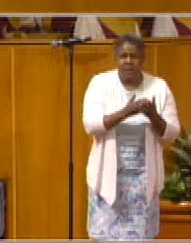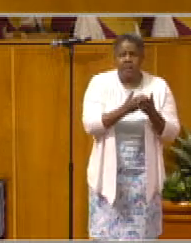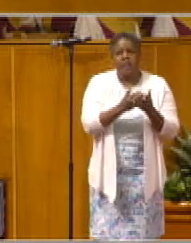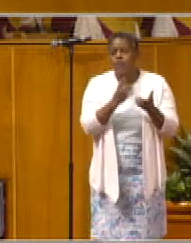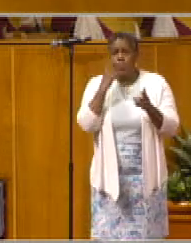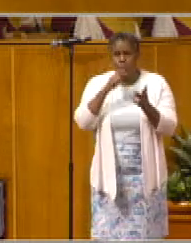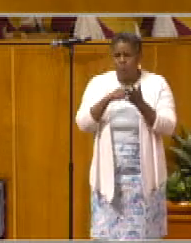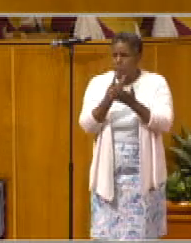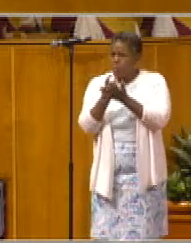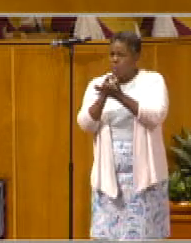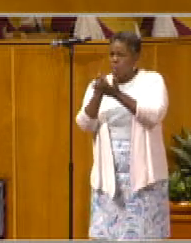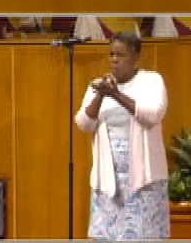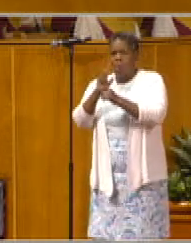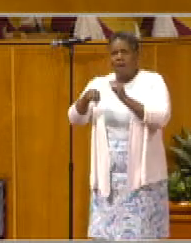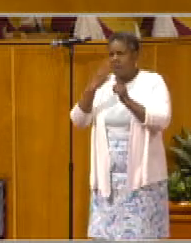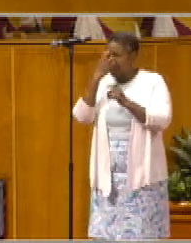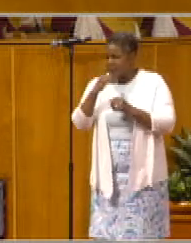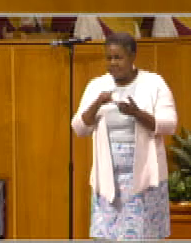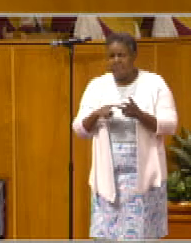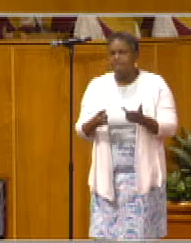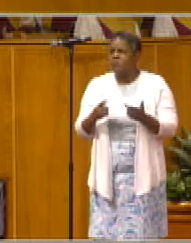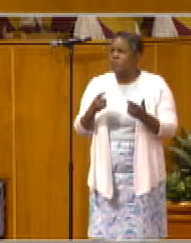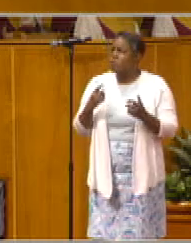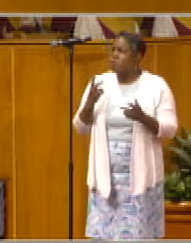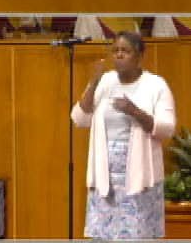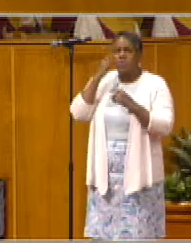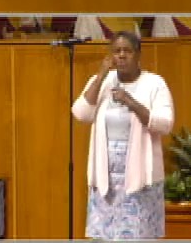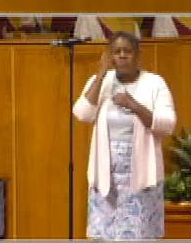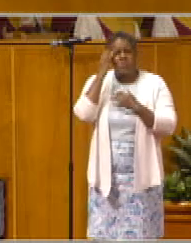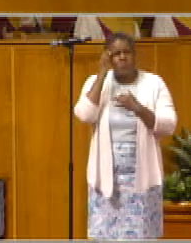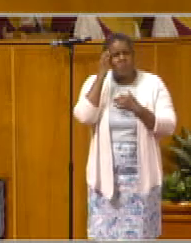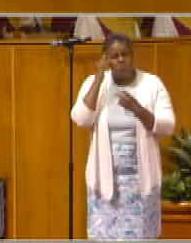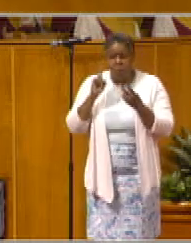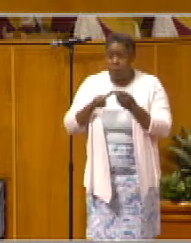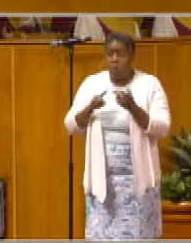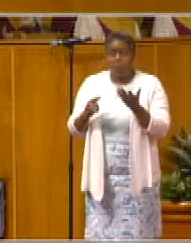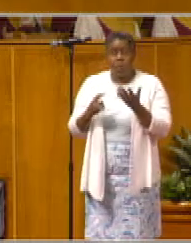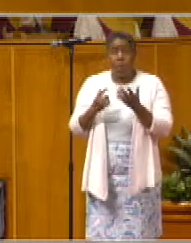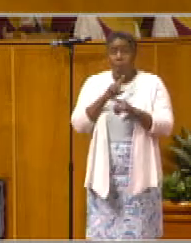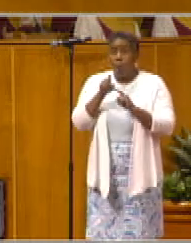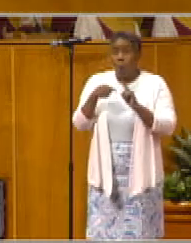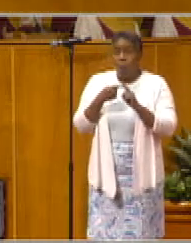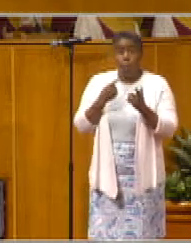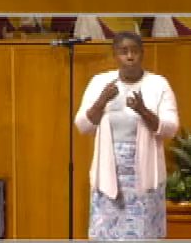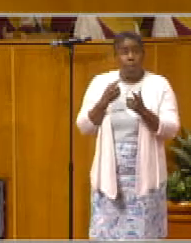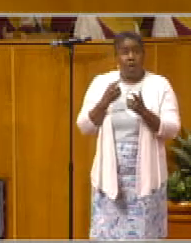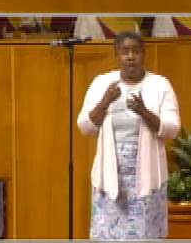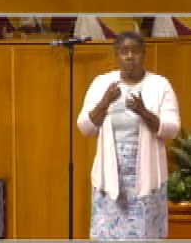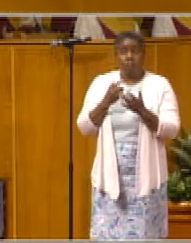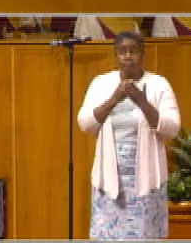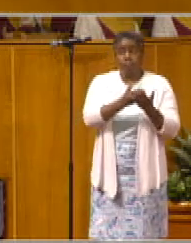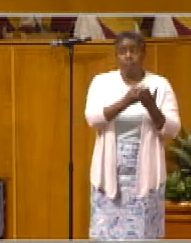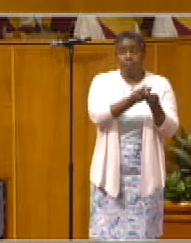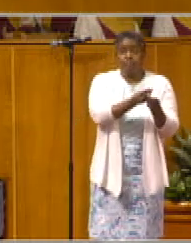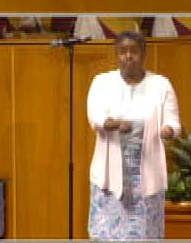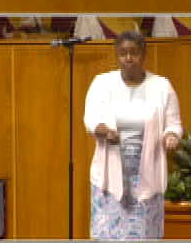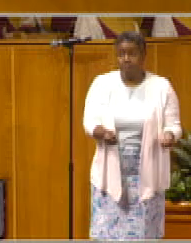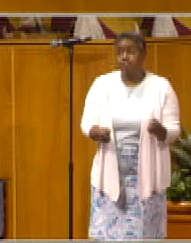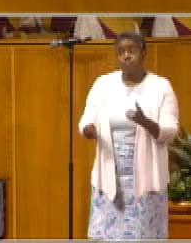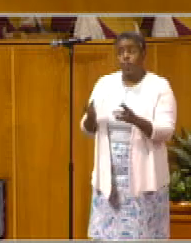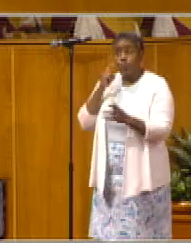night. When the ship falls apart, you grab Newports from 7-Eleven.